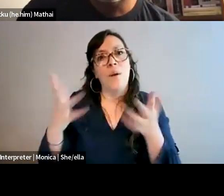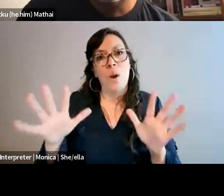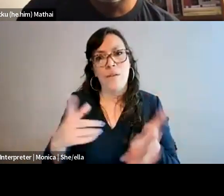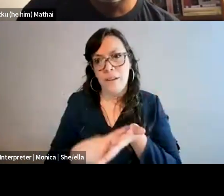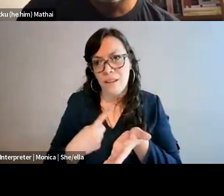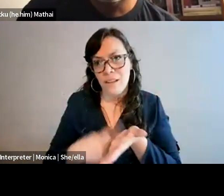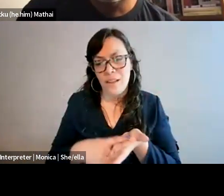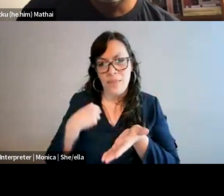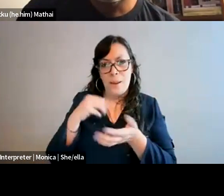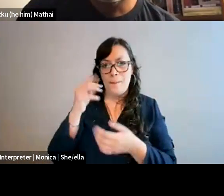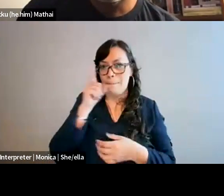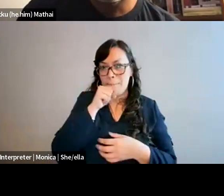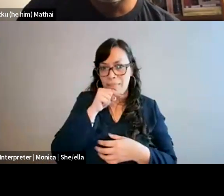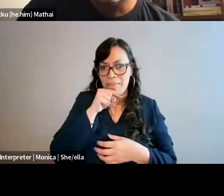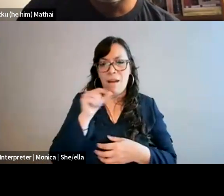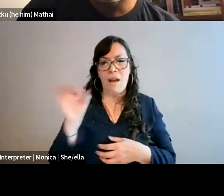this myth of